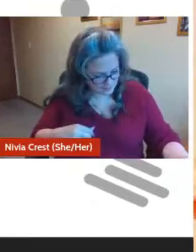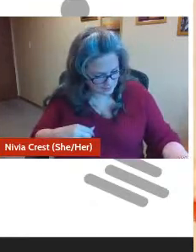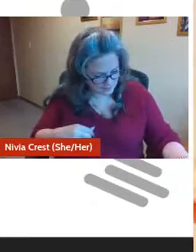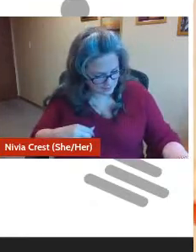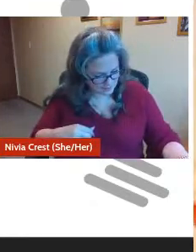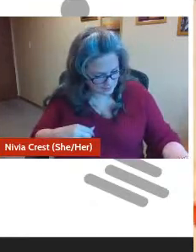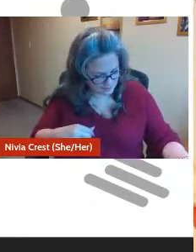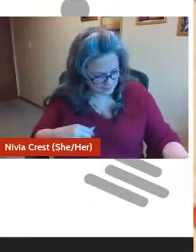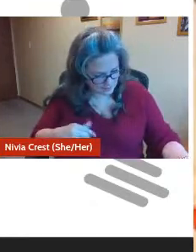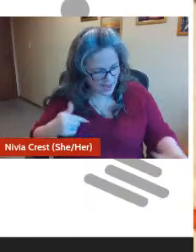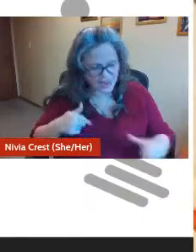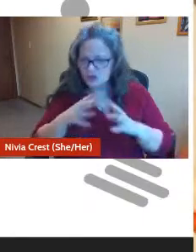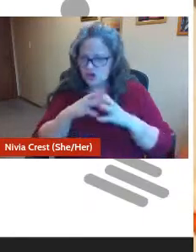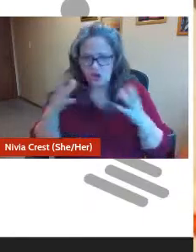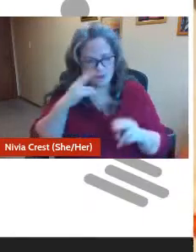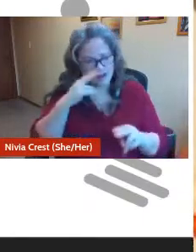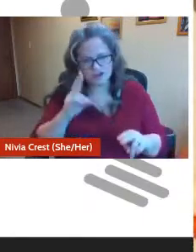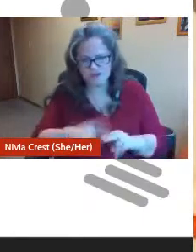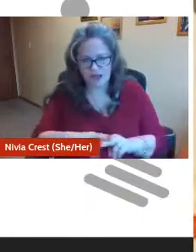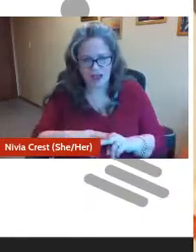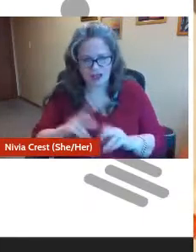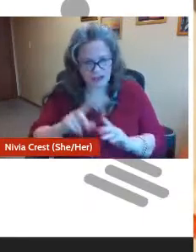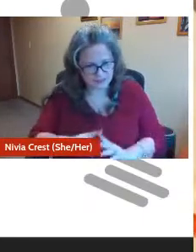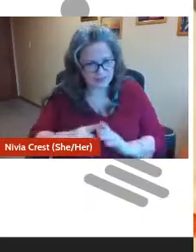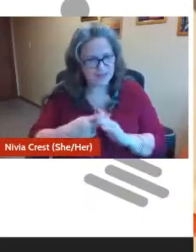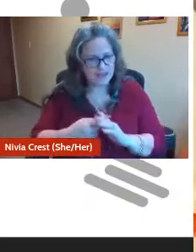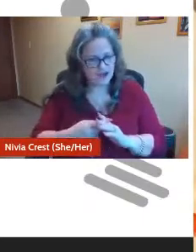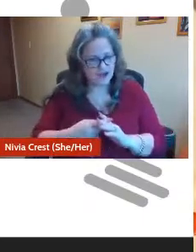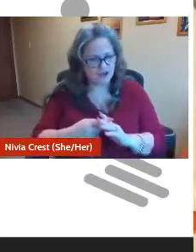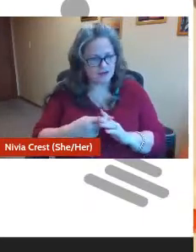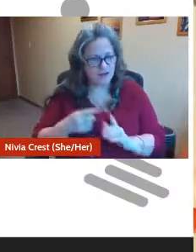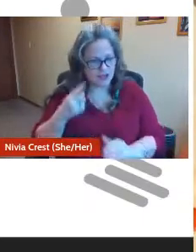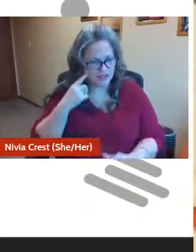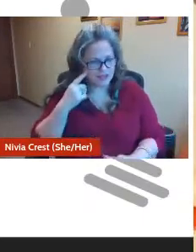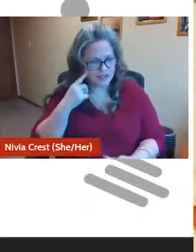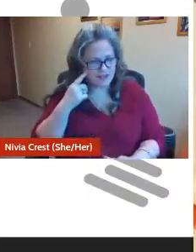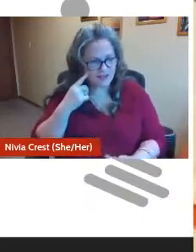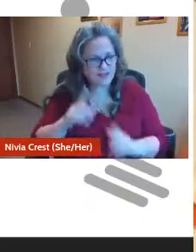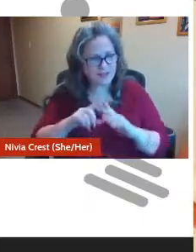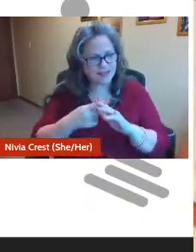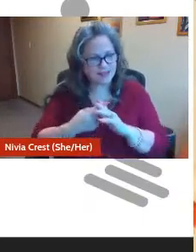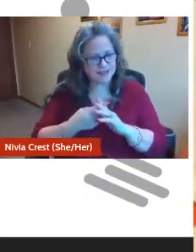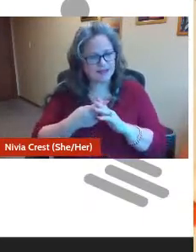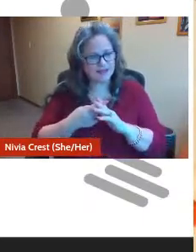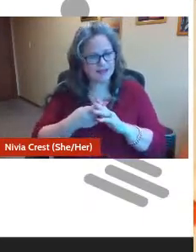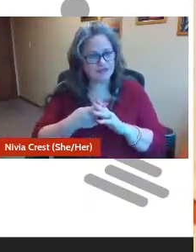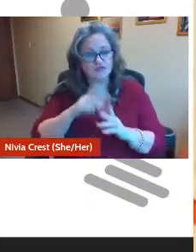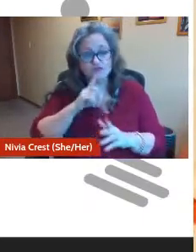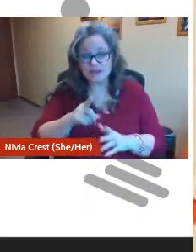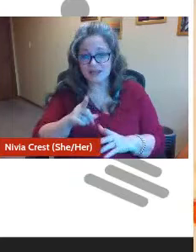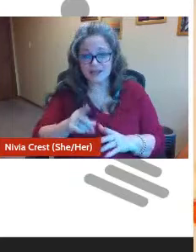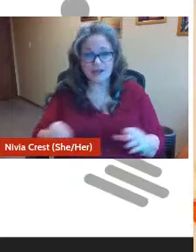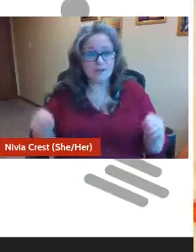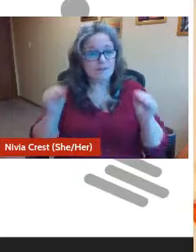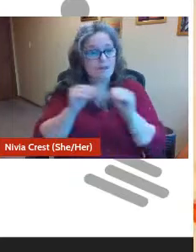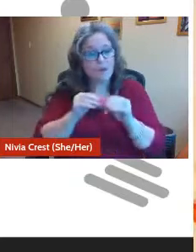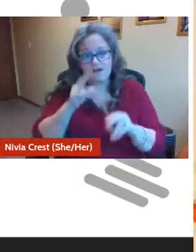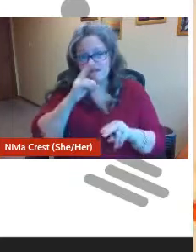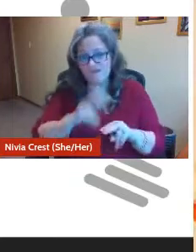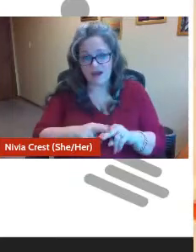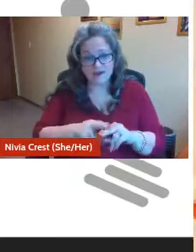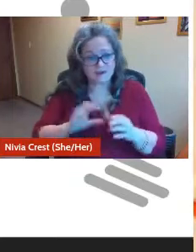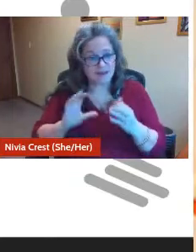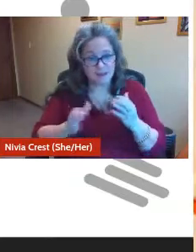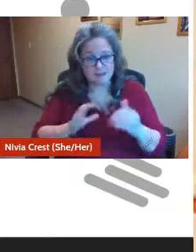And I just had so much fun as a beginner. I think the beginning stages are way more fun than what she does. She does